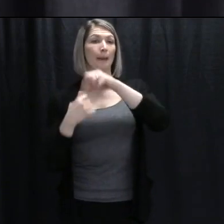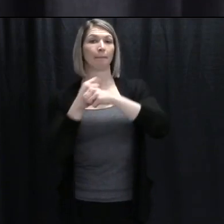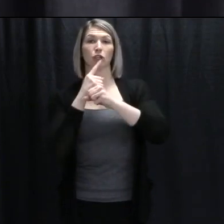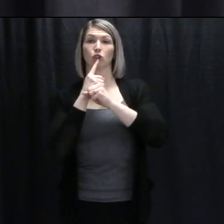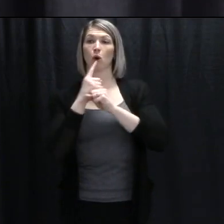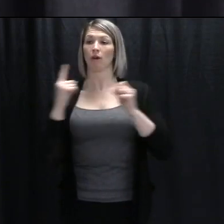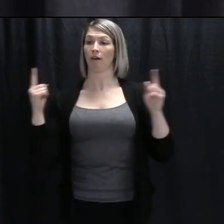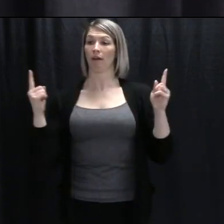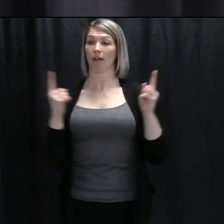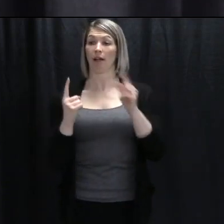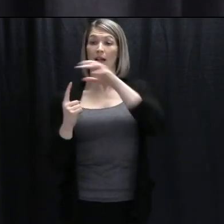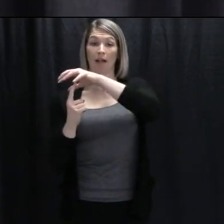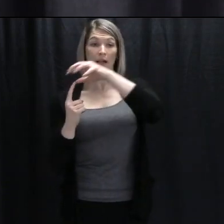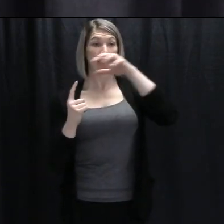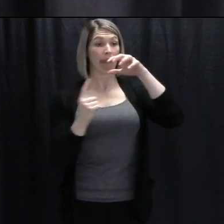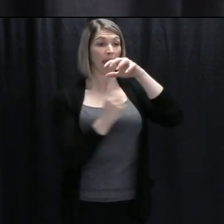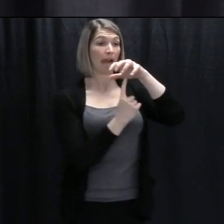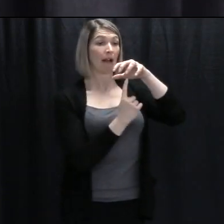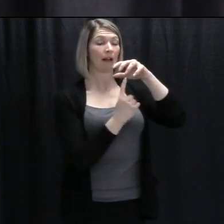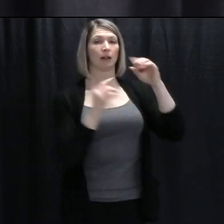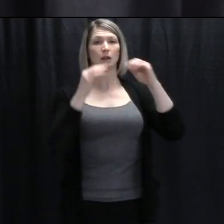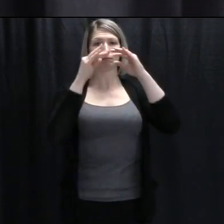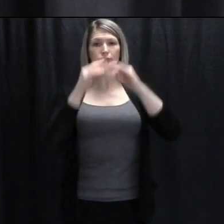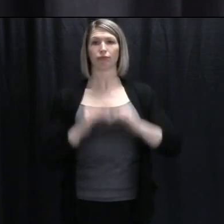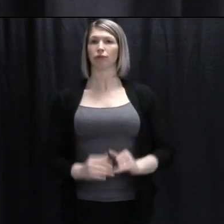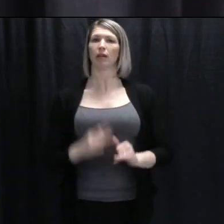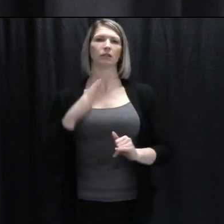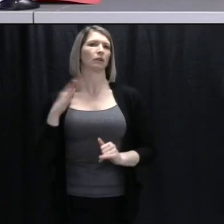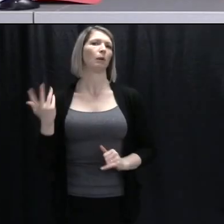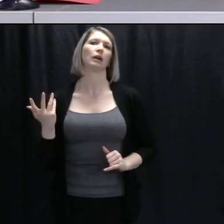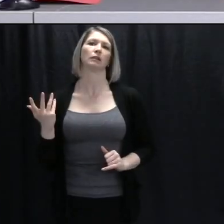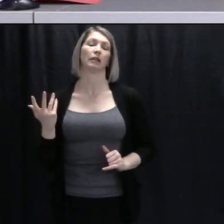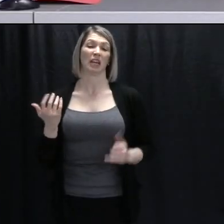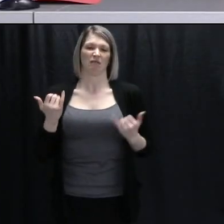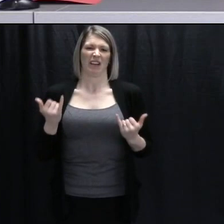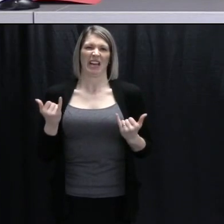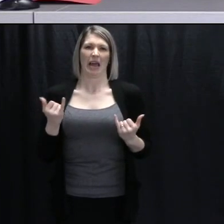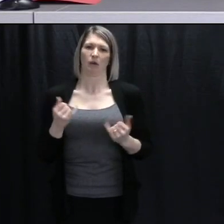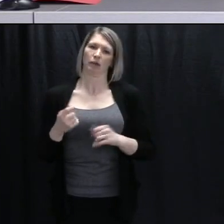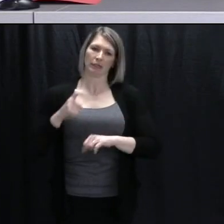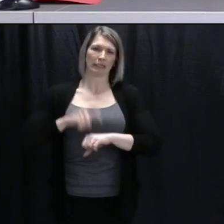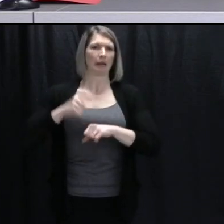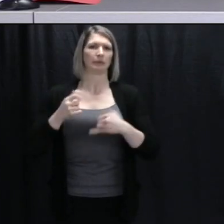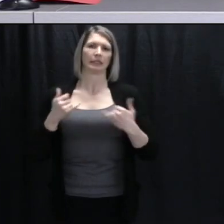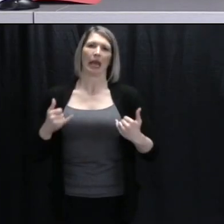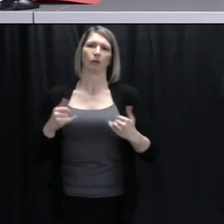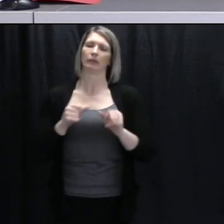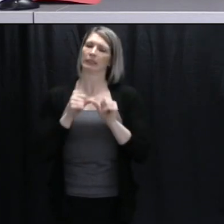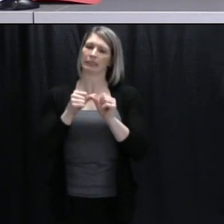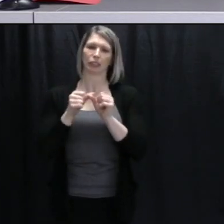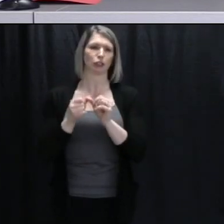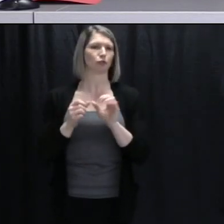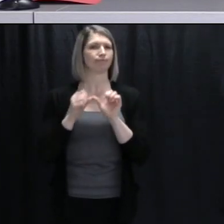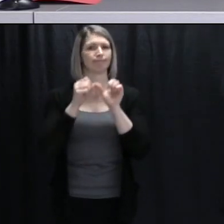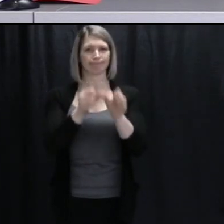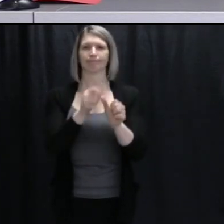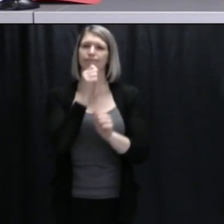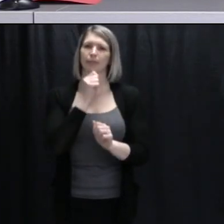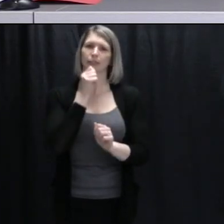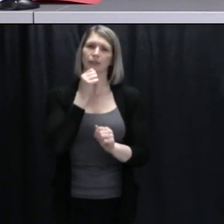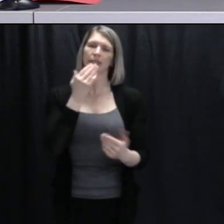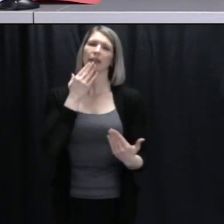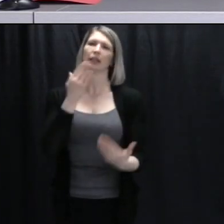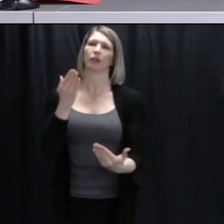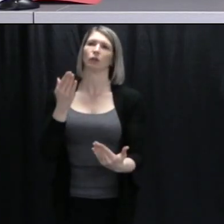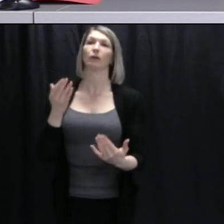right and make a difference is now. Thank you, Premier. Thank you, Minister. We will now open it up to the media for